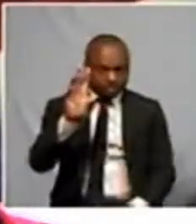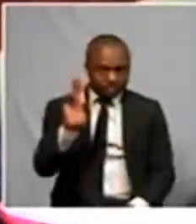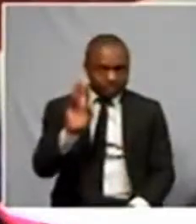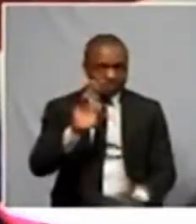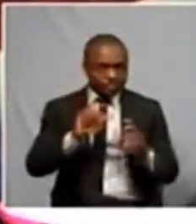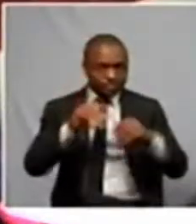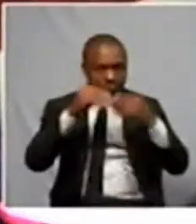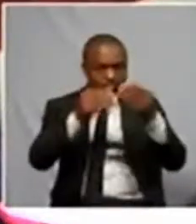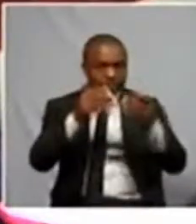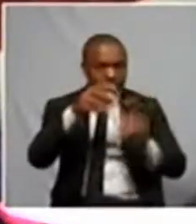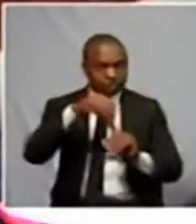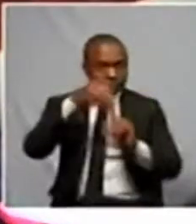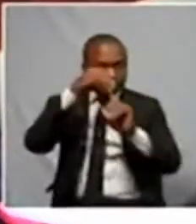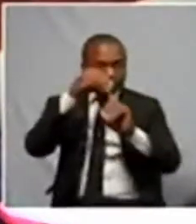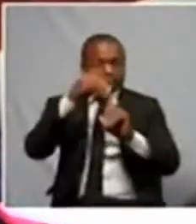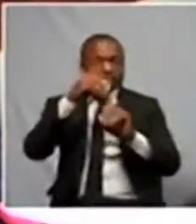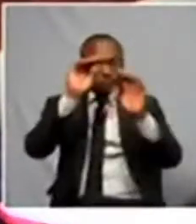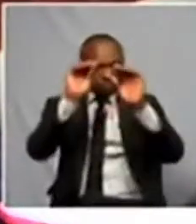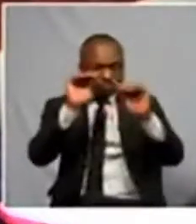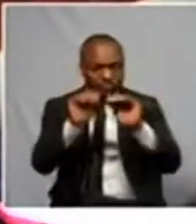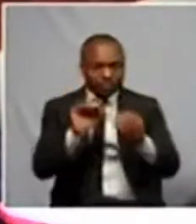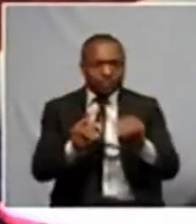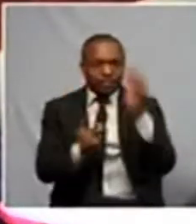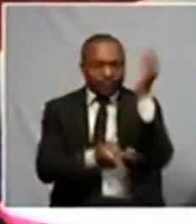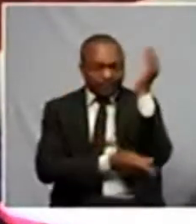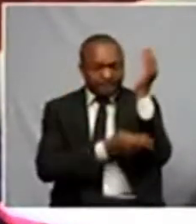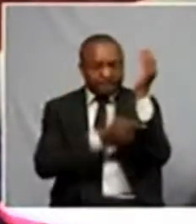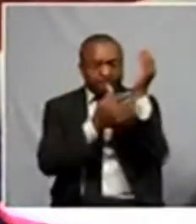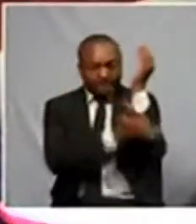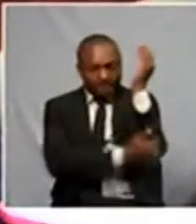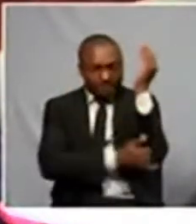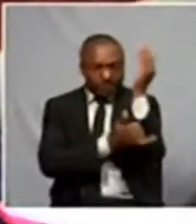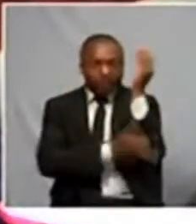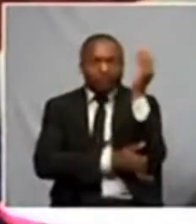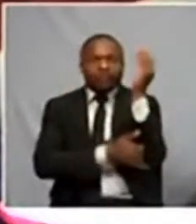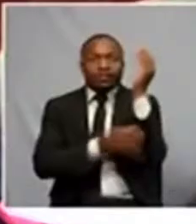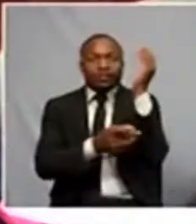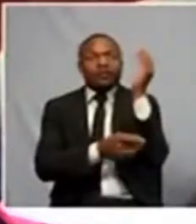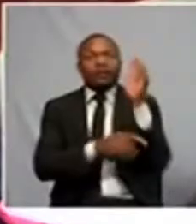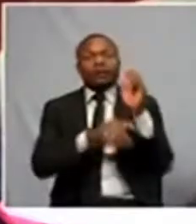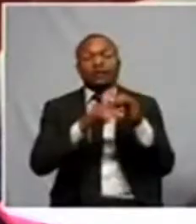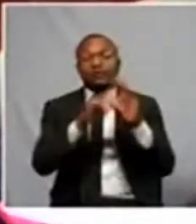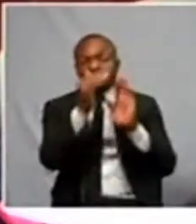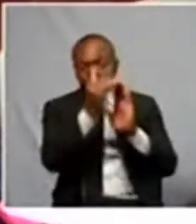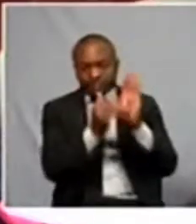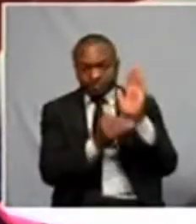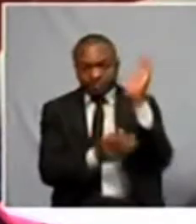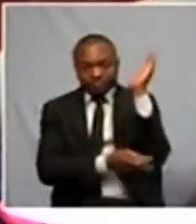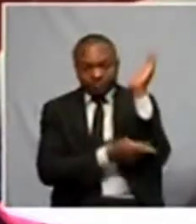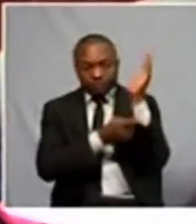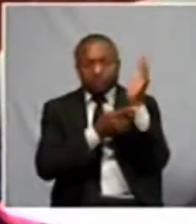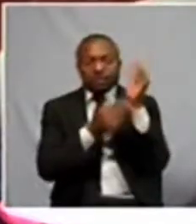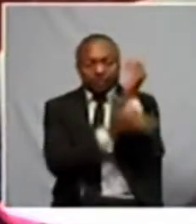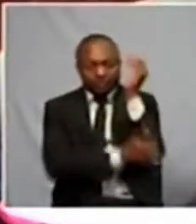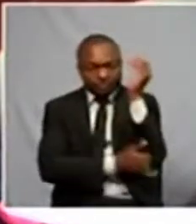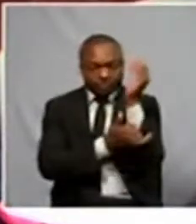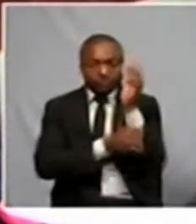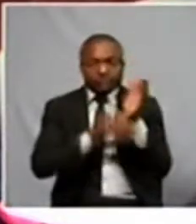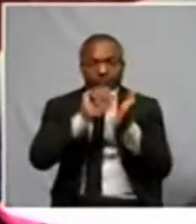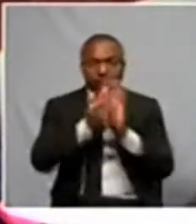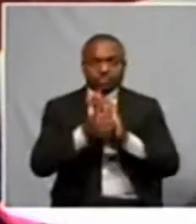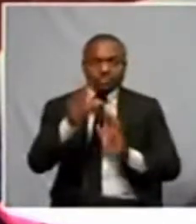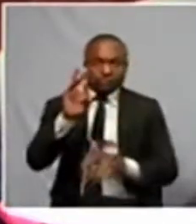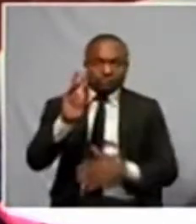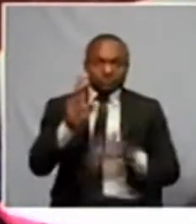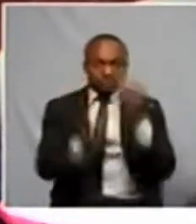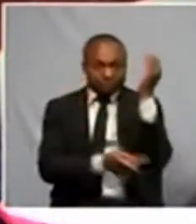for special and differential treatment for developing countries and least developed countries, LDCs. In Article 6,